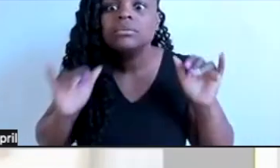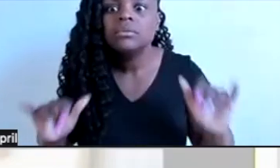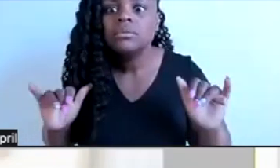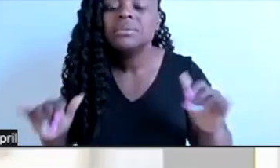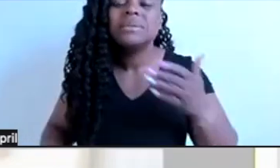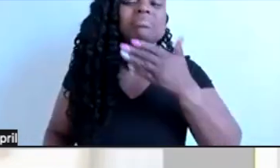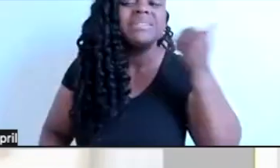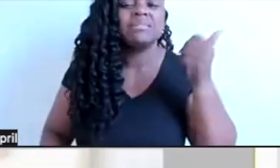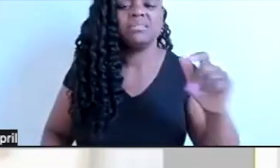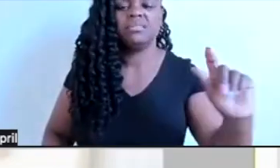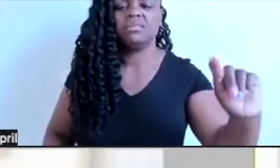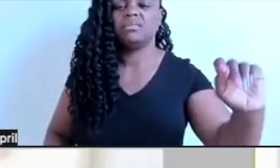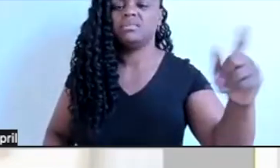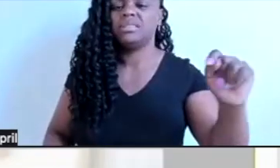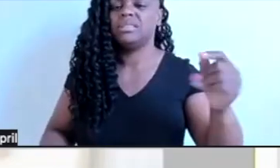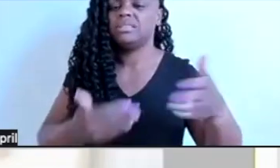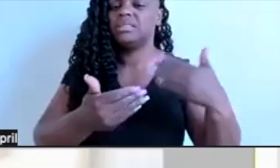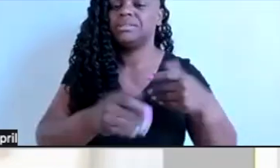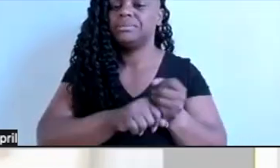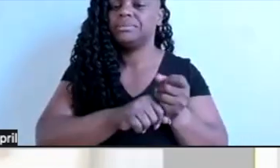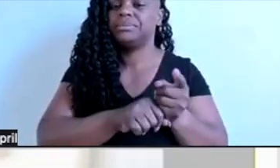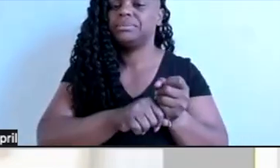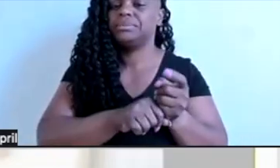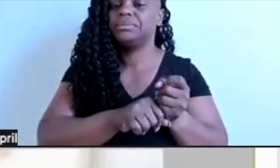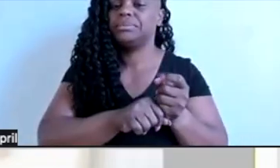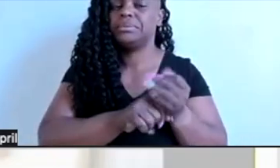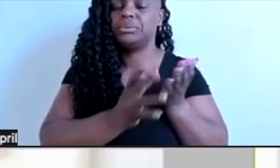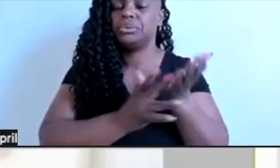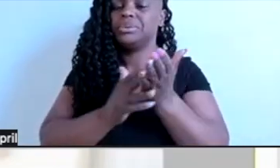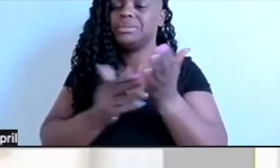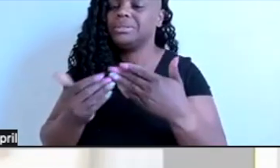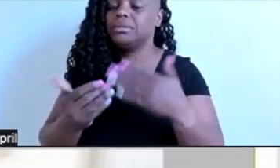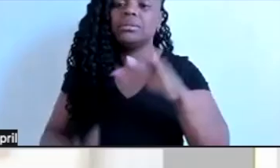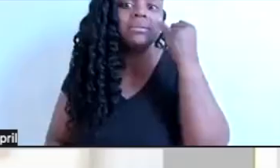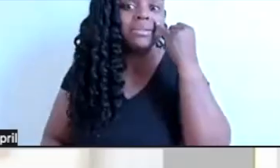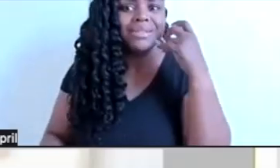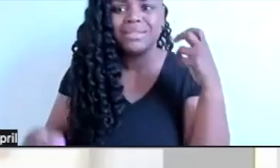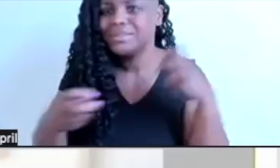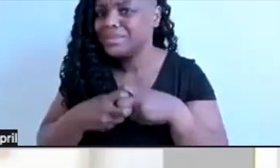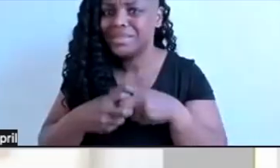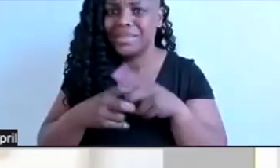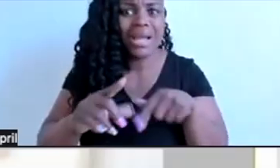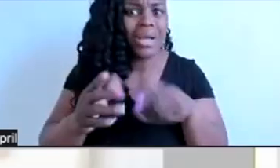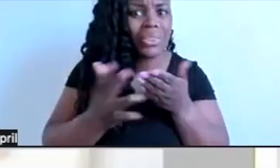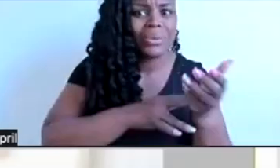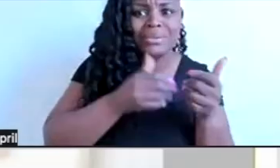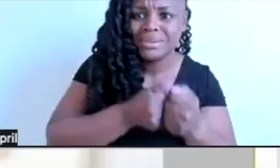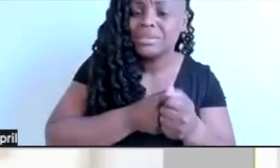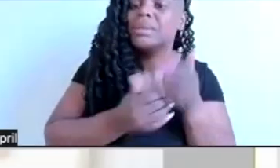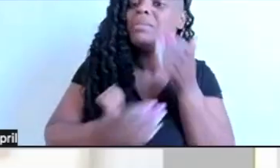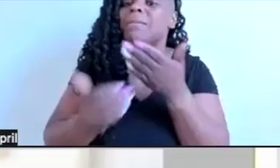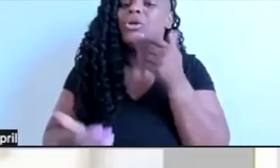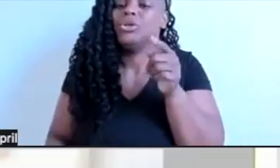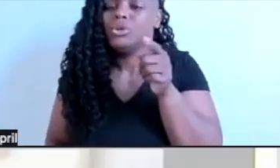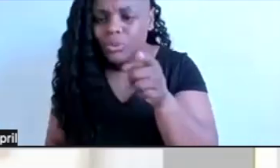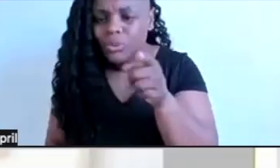likely to get through. If you can't get through, you may be able to reach someone who lives outside the impacted area. Use